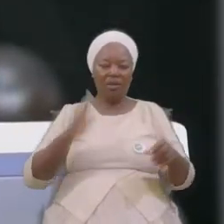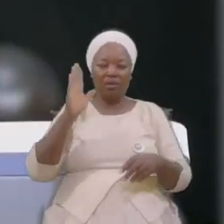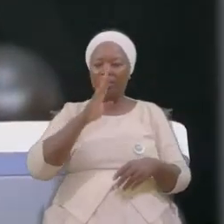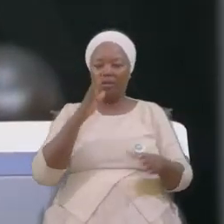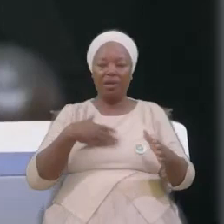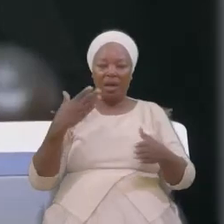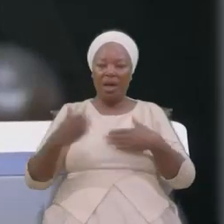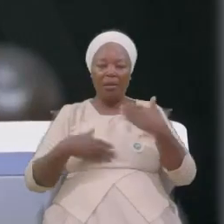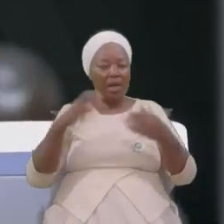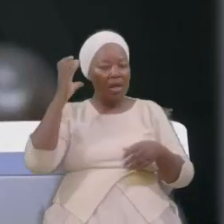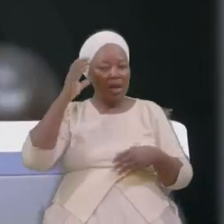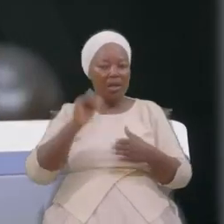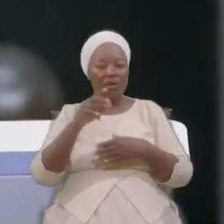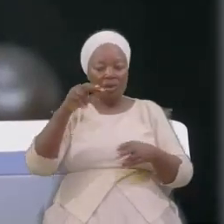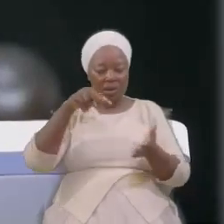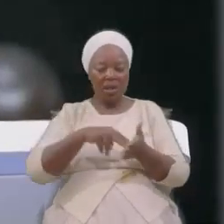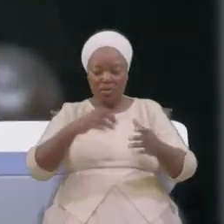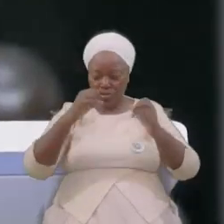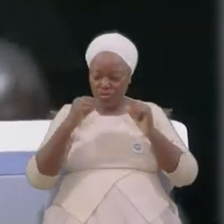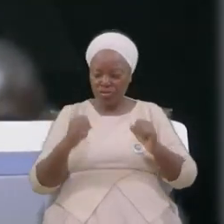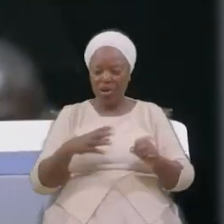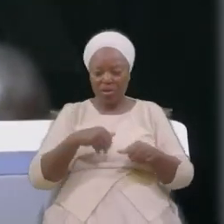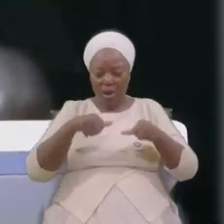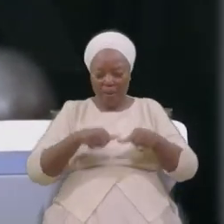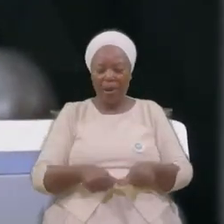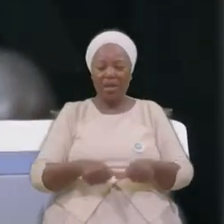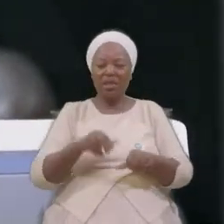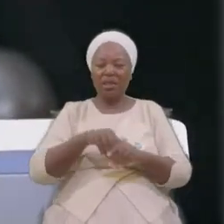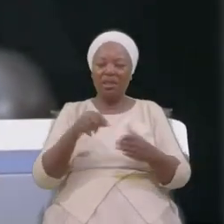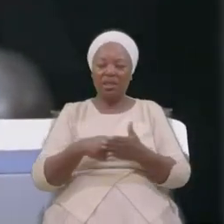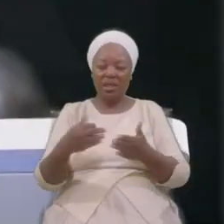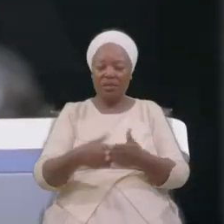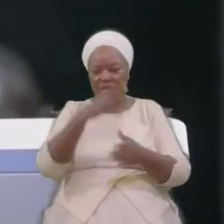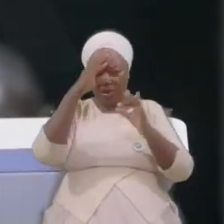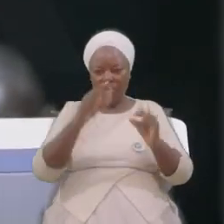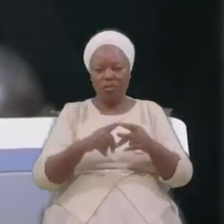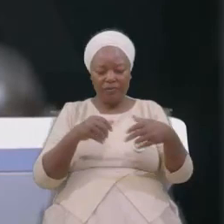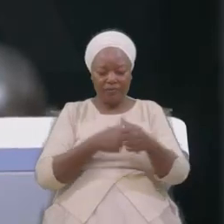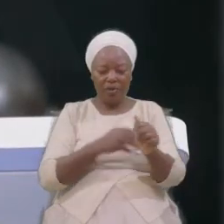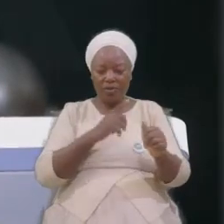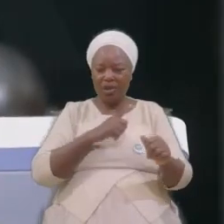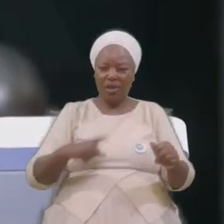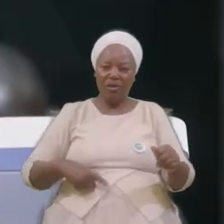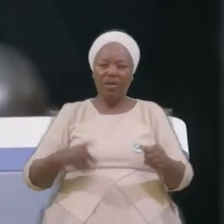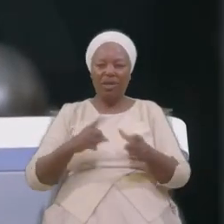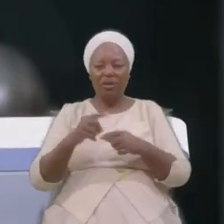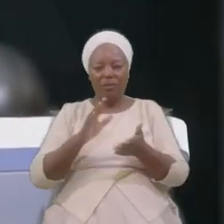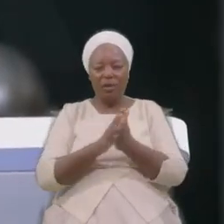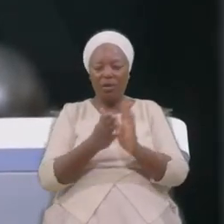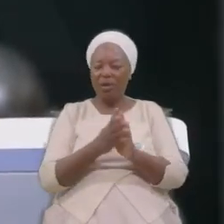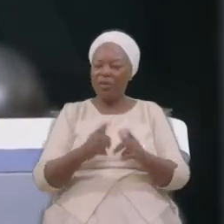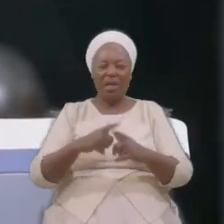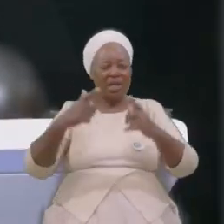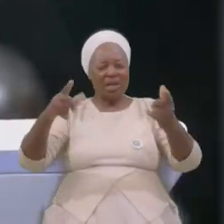hearing that you are standing strong, abiding in the decision. You will grow to be a giant in the faith, a